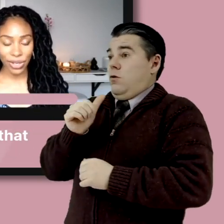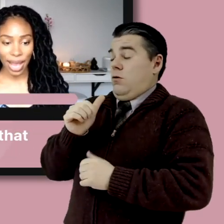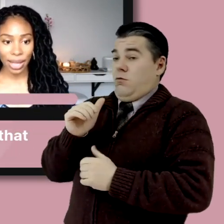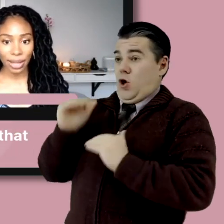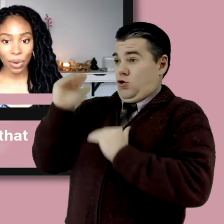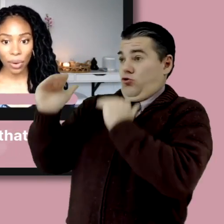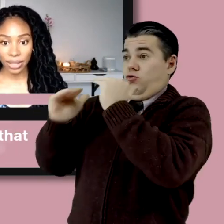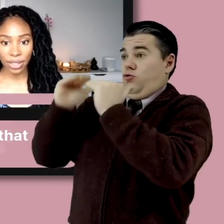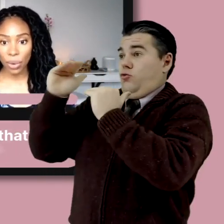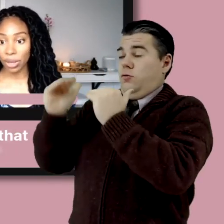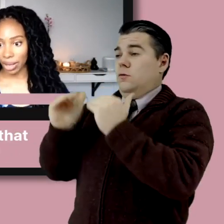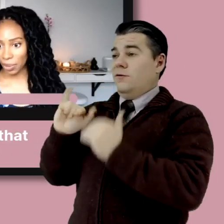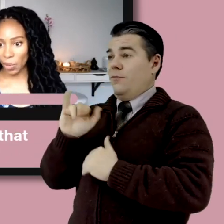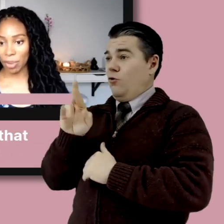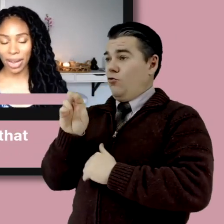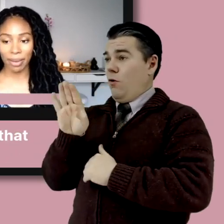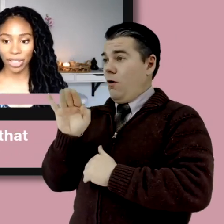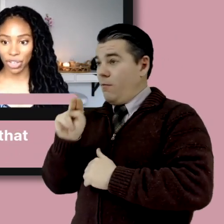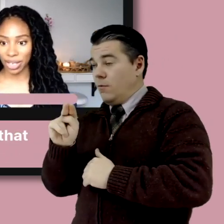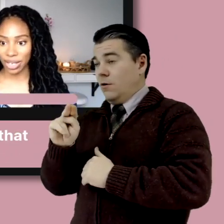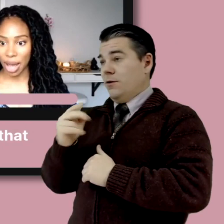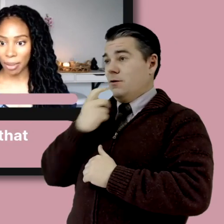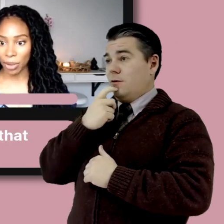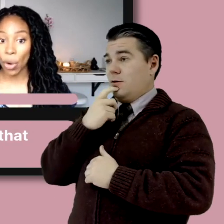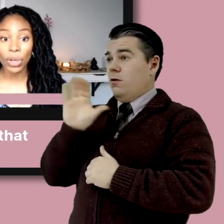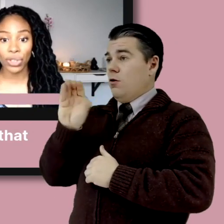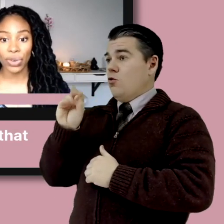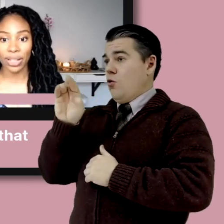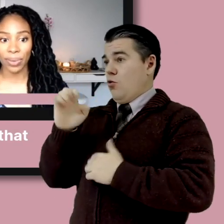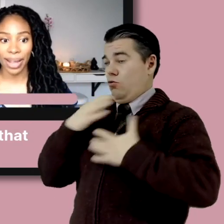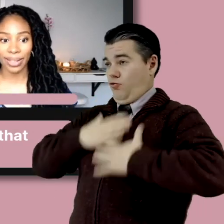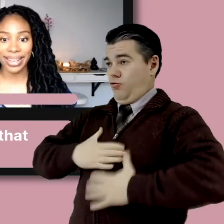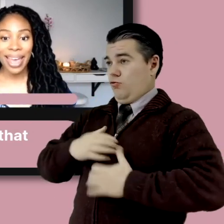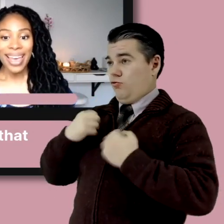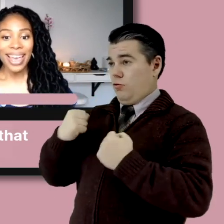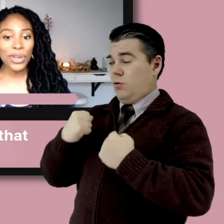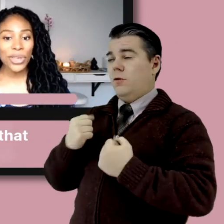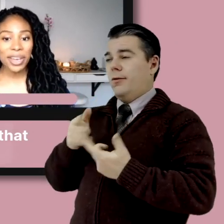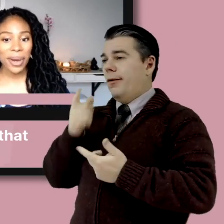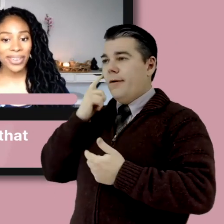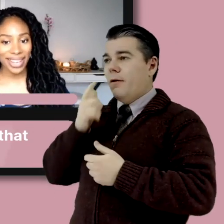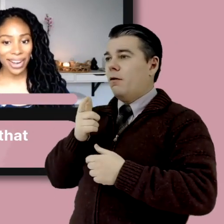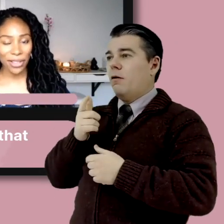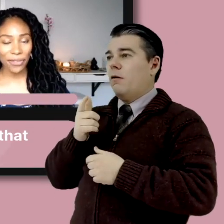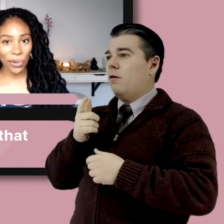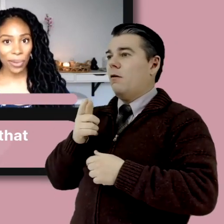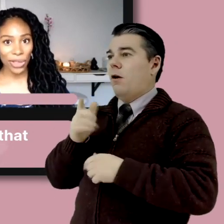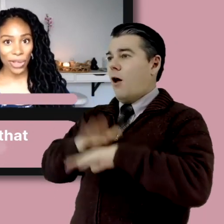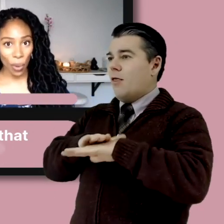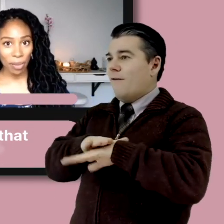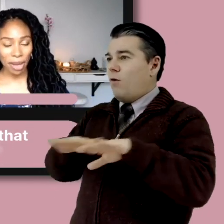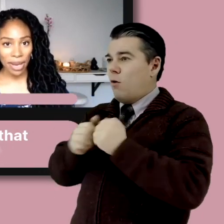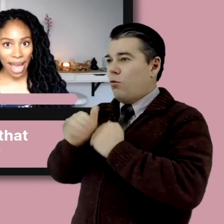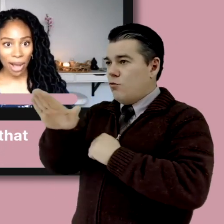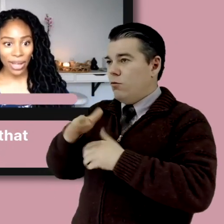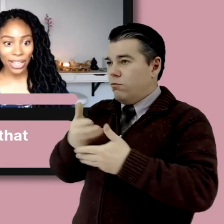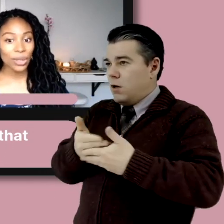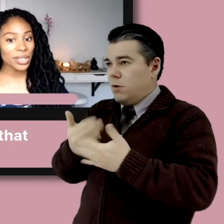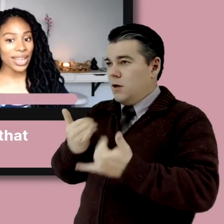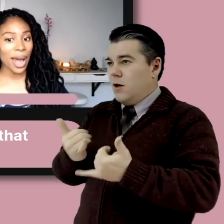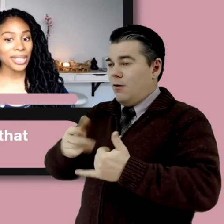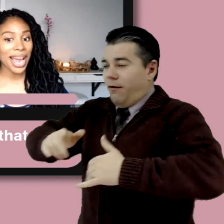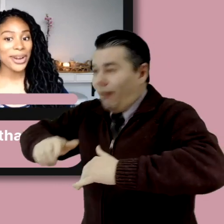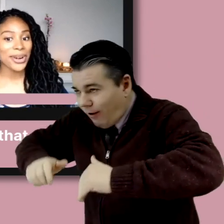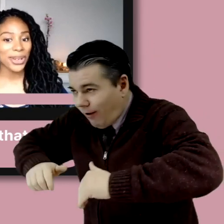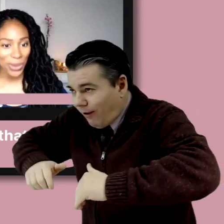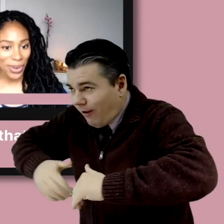like you're saying, like it's so, and Robin had mentioned core strength, right? Like, you think about getting on the floor with your baby now, like you'll see